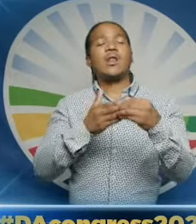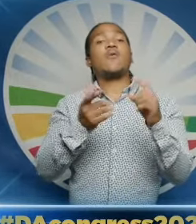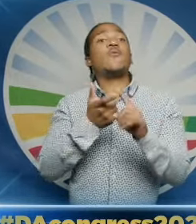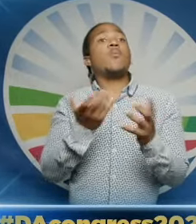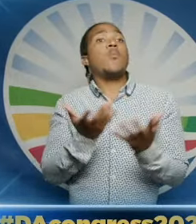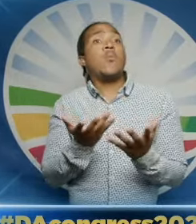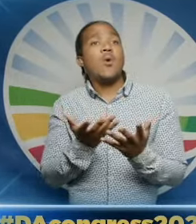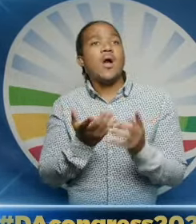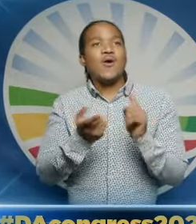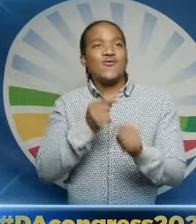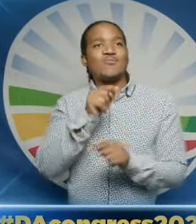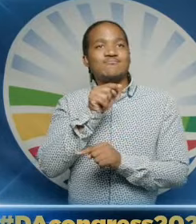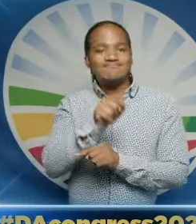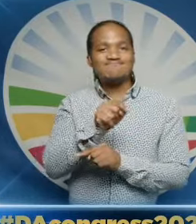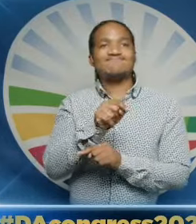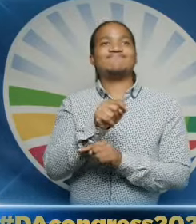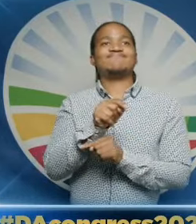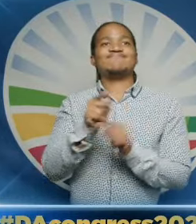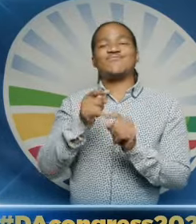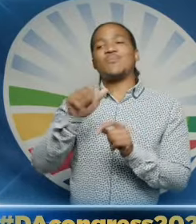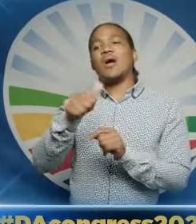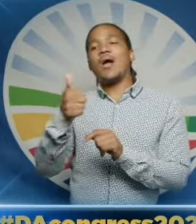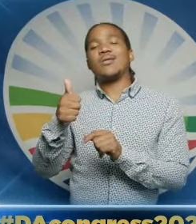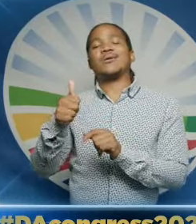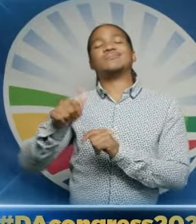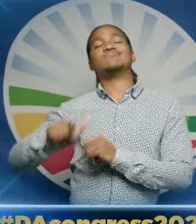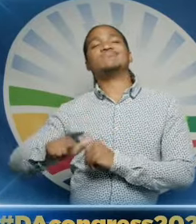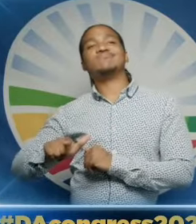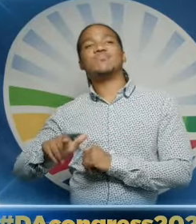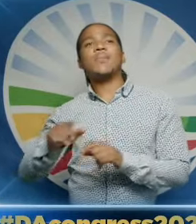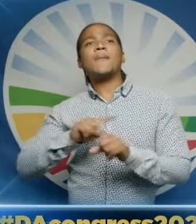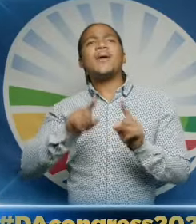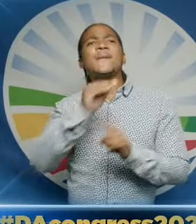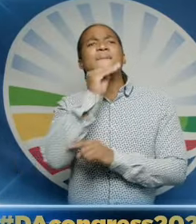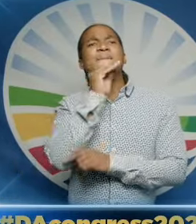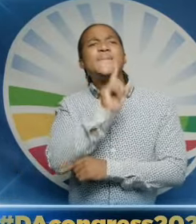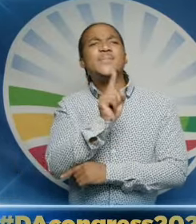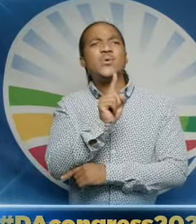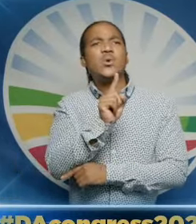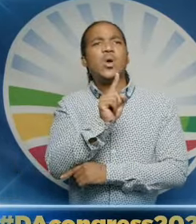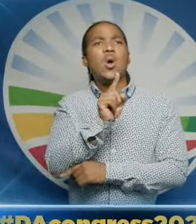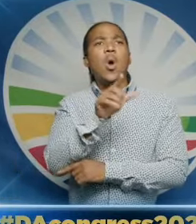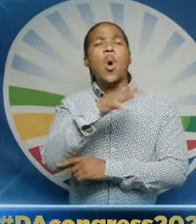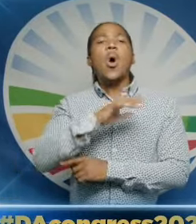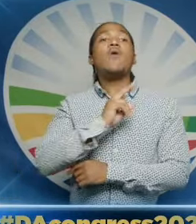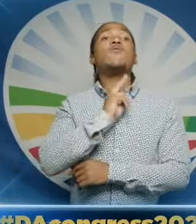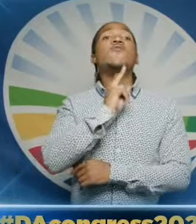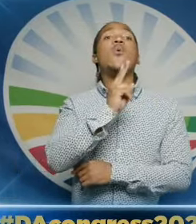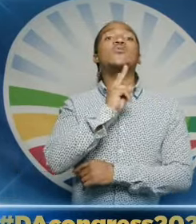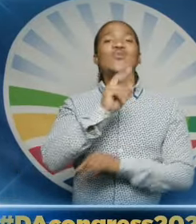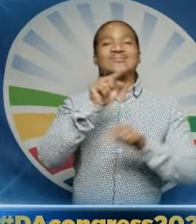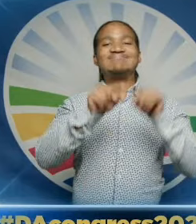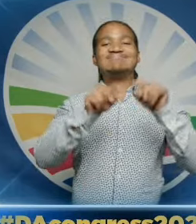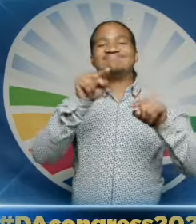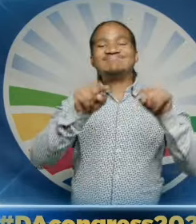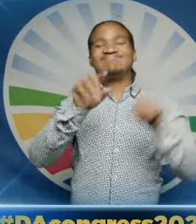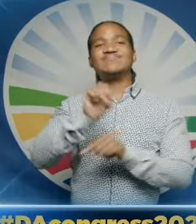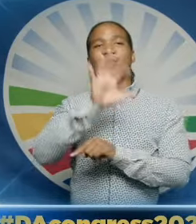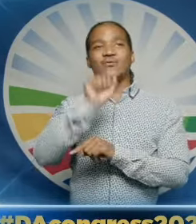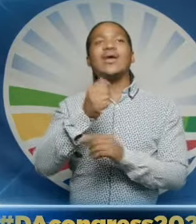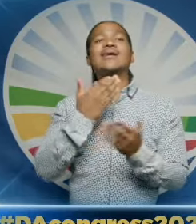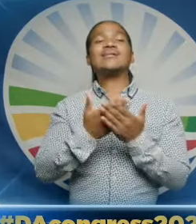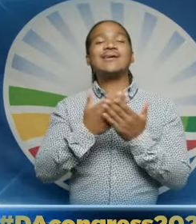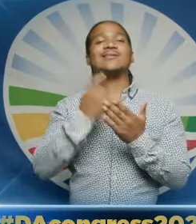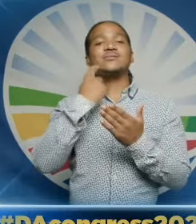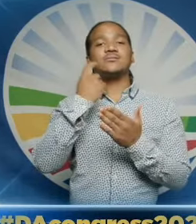from non-public rep ranks. And so what it means is that the whole voice of South Africa is actually heard at our